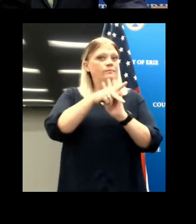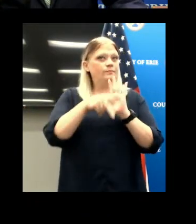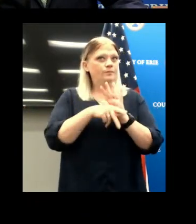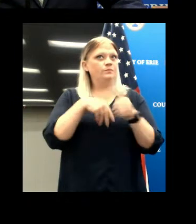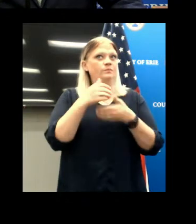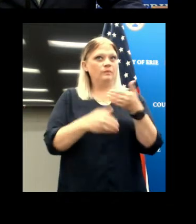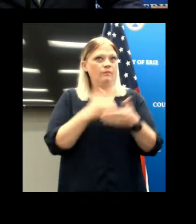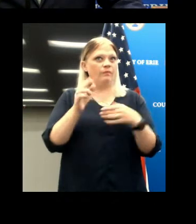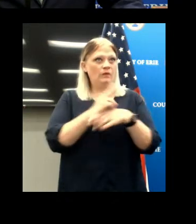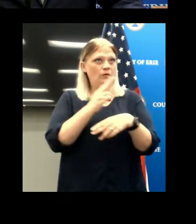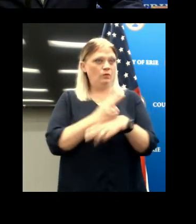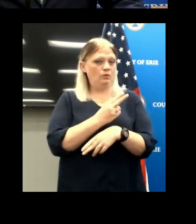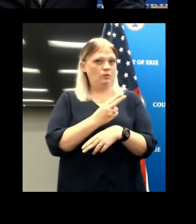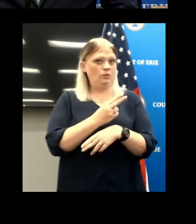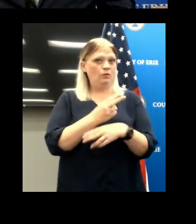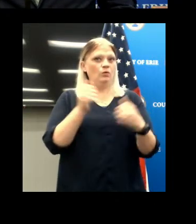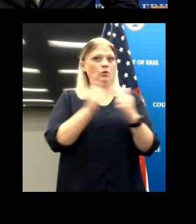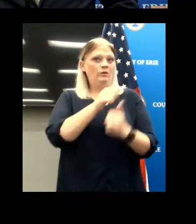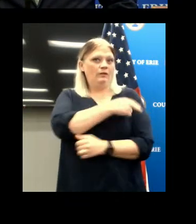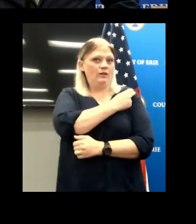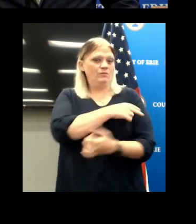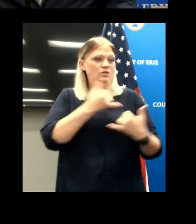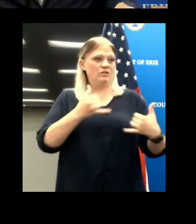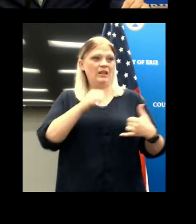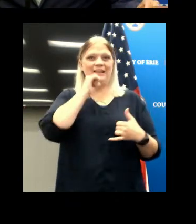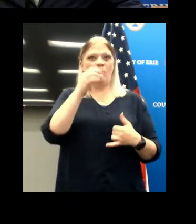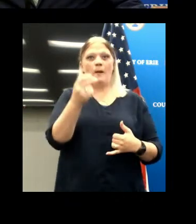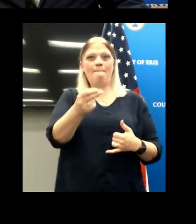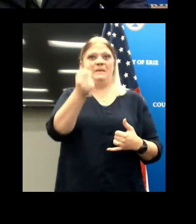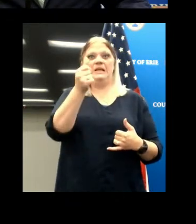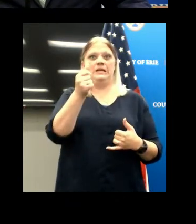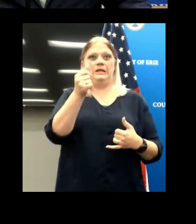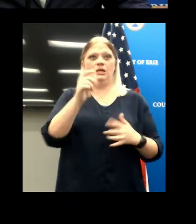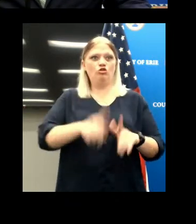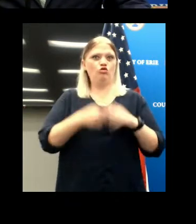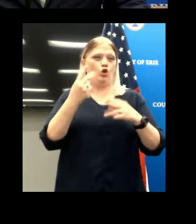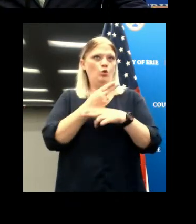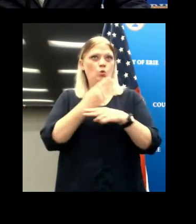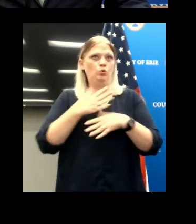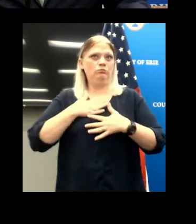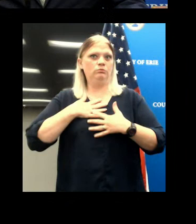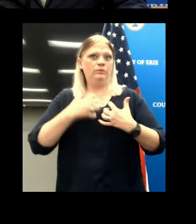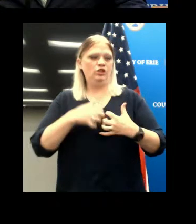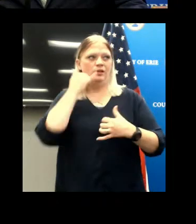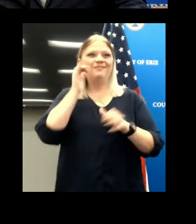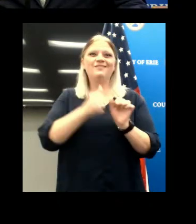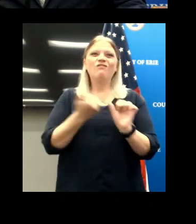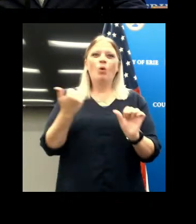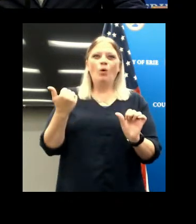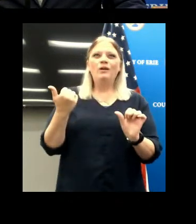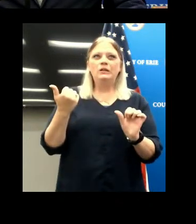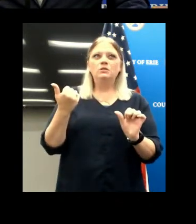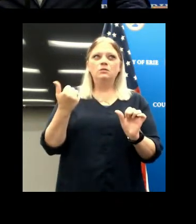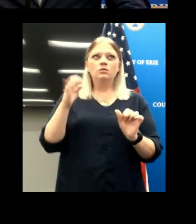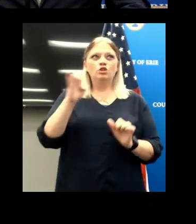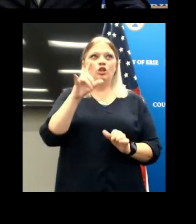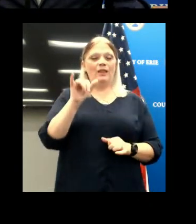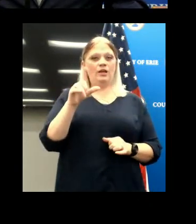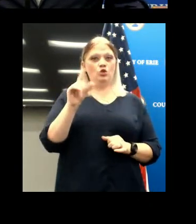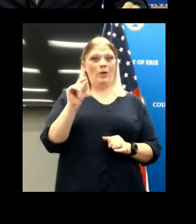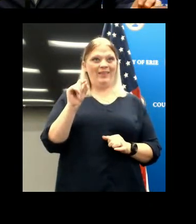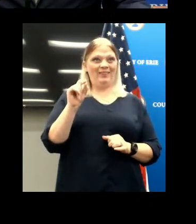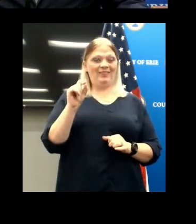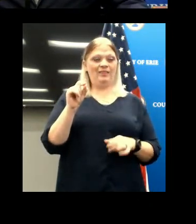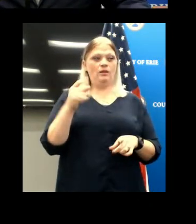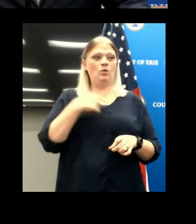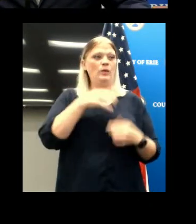procedures that are being used by hospitals now. They're not immediately putting someone on a ventilator if they can avoid it. And on July 20th, we